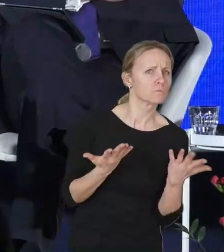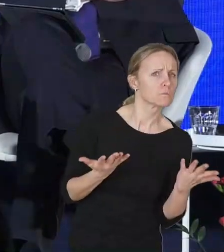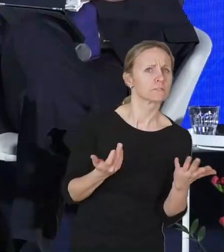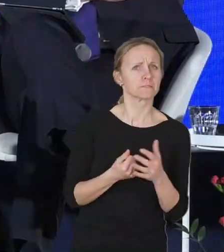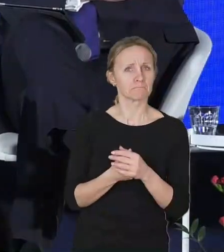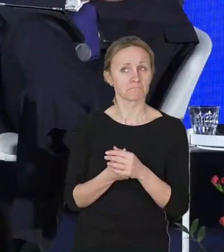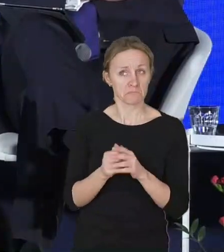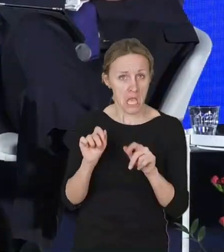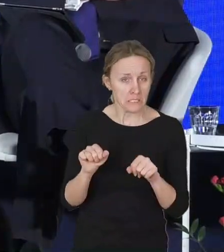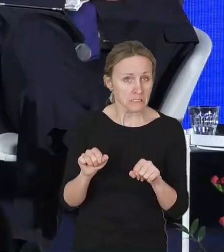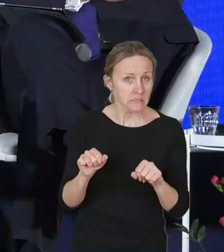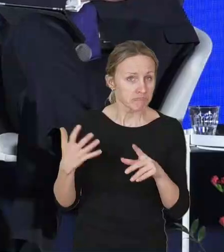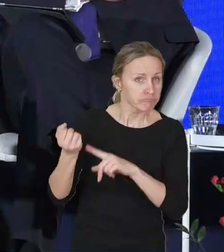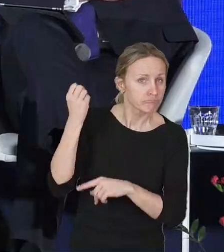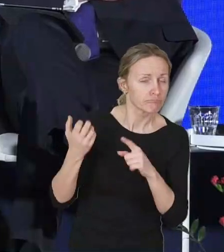today